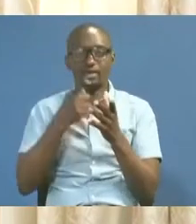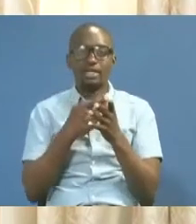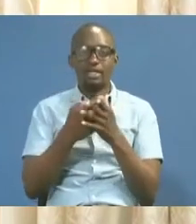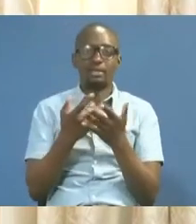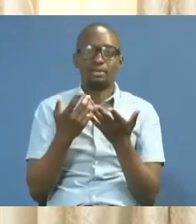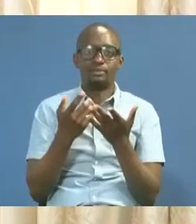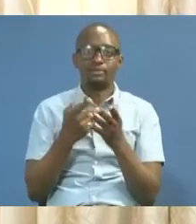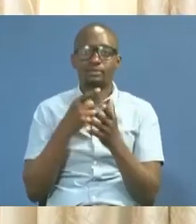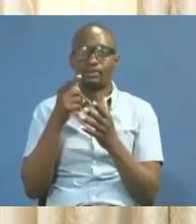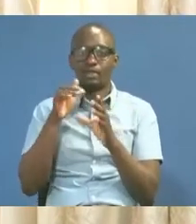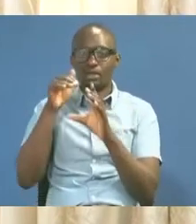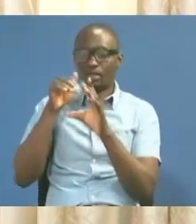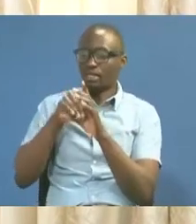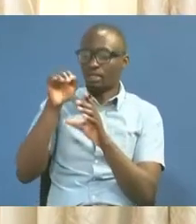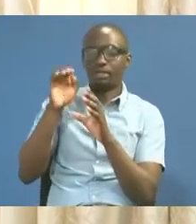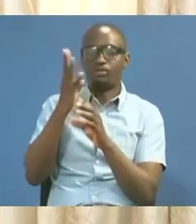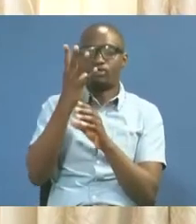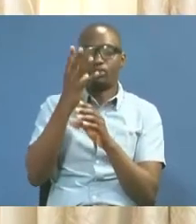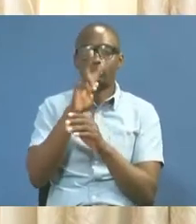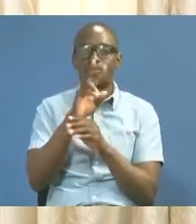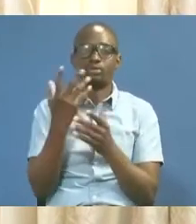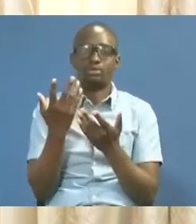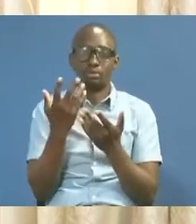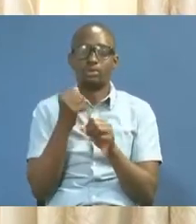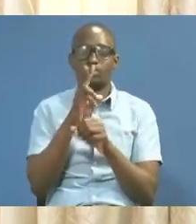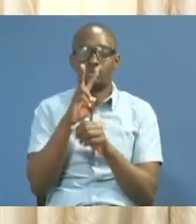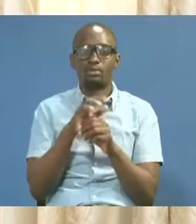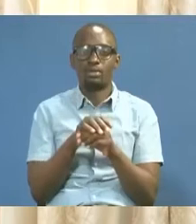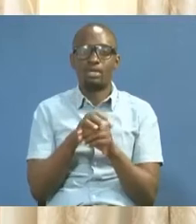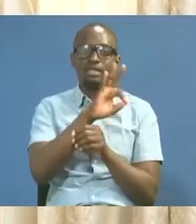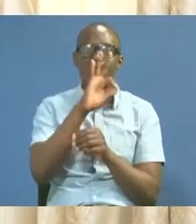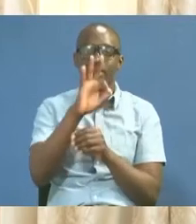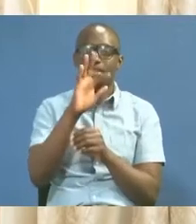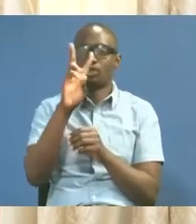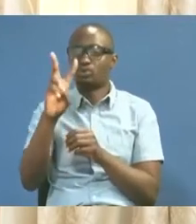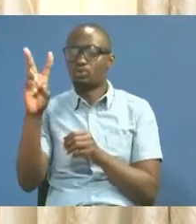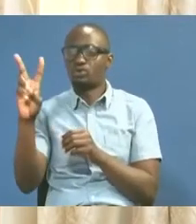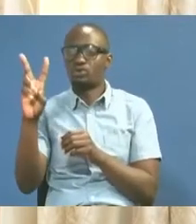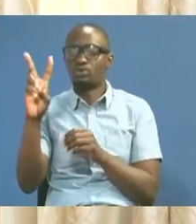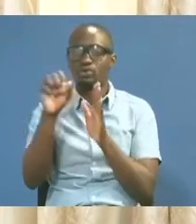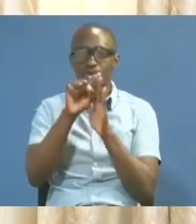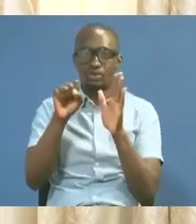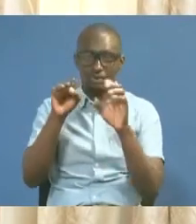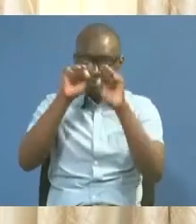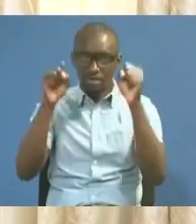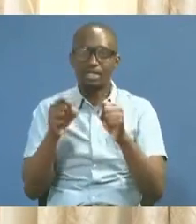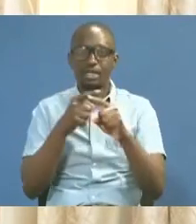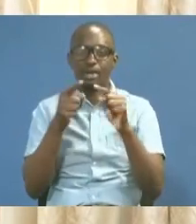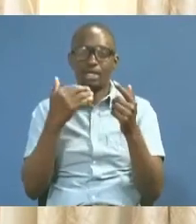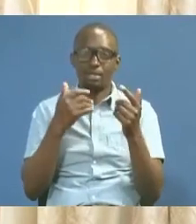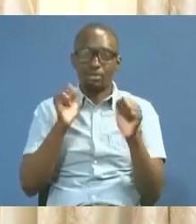We call it 3-3-2-2 structure. You can also have another structure, which